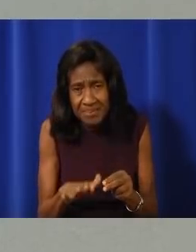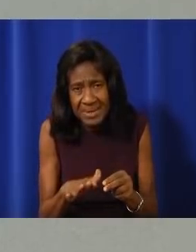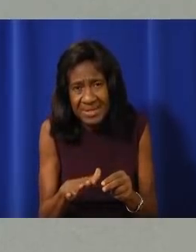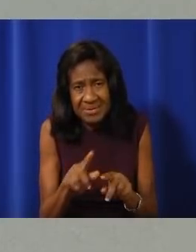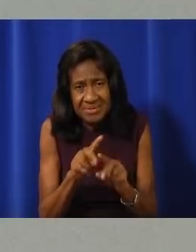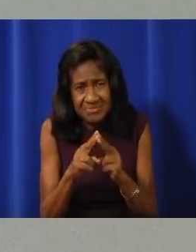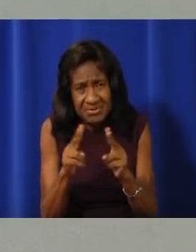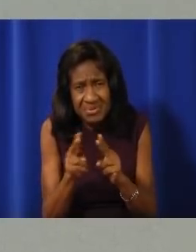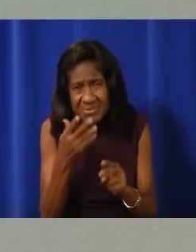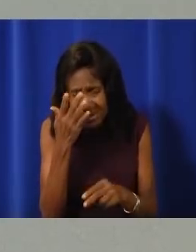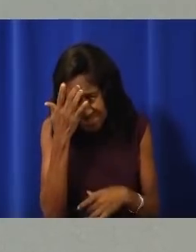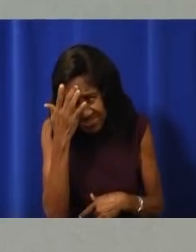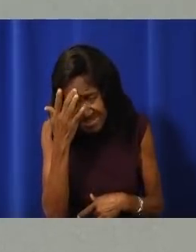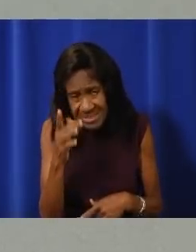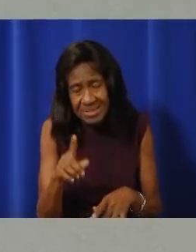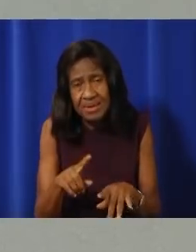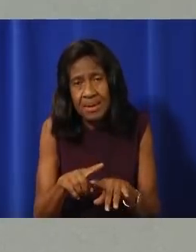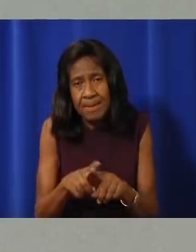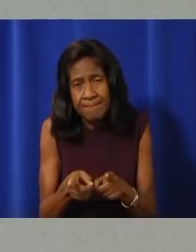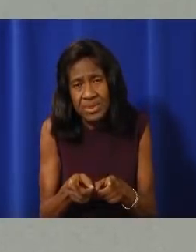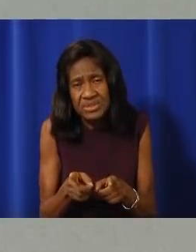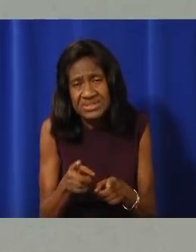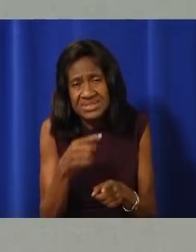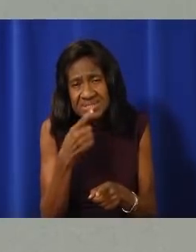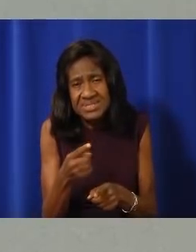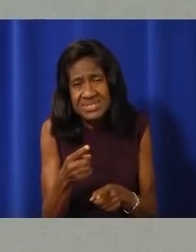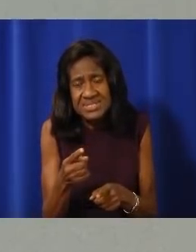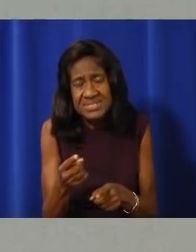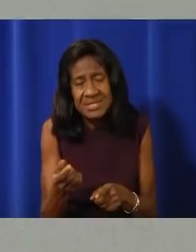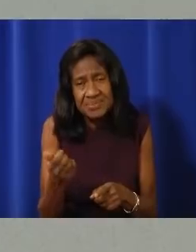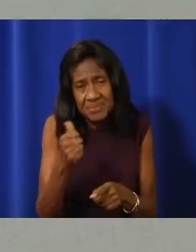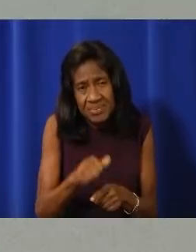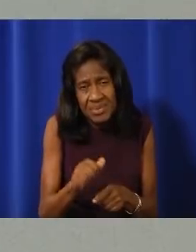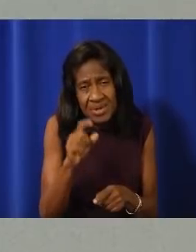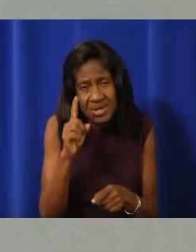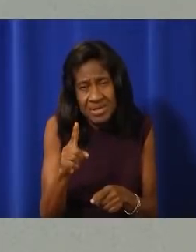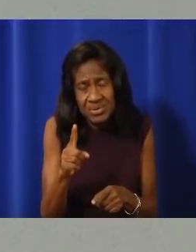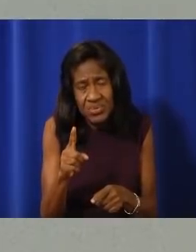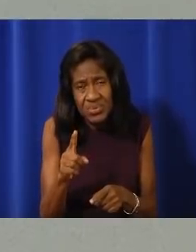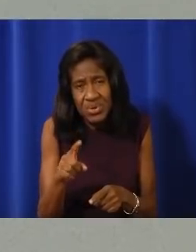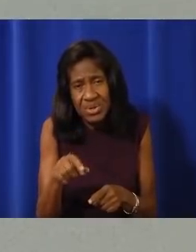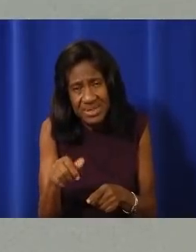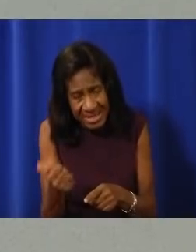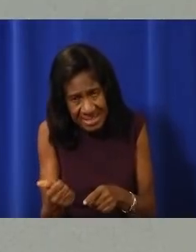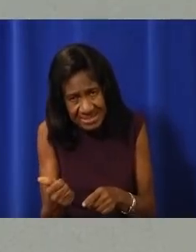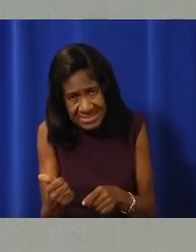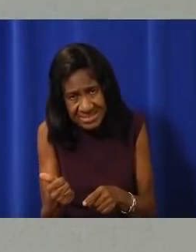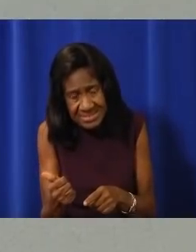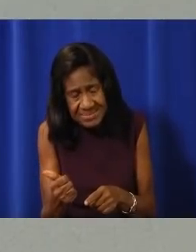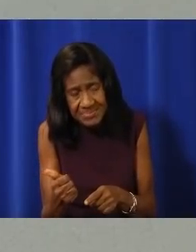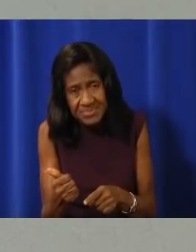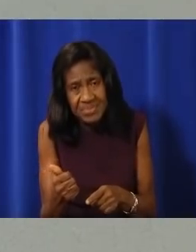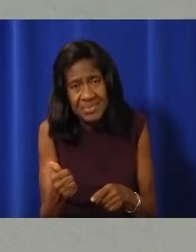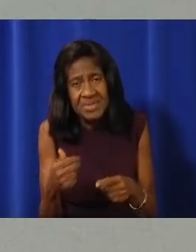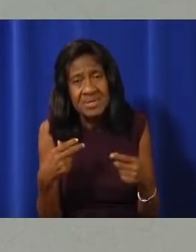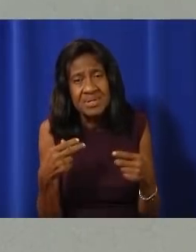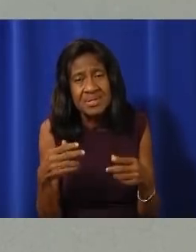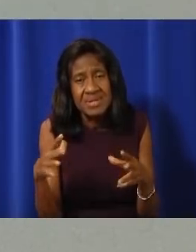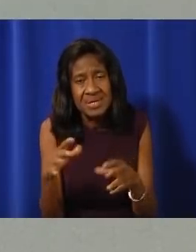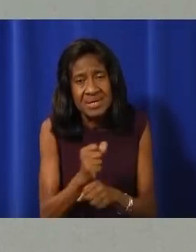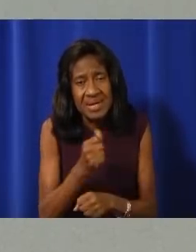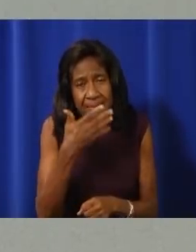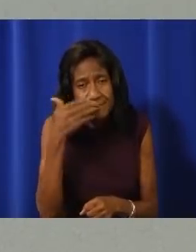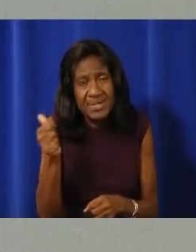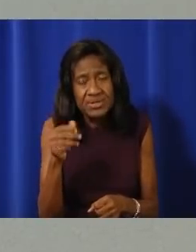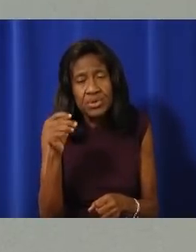children so far affected and anyone else recently affected recovers swiftly. This week's events